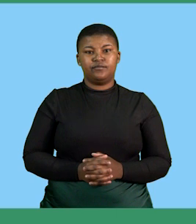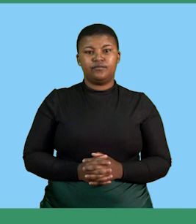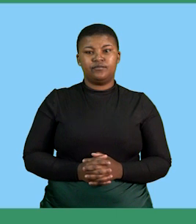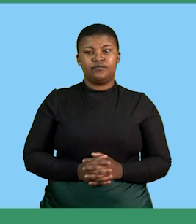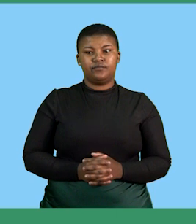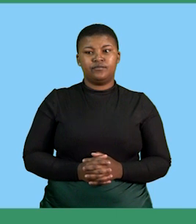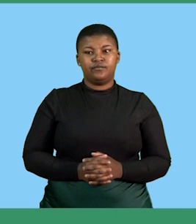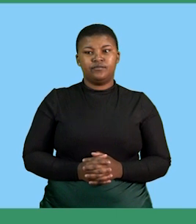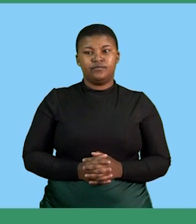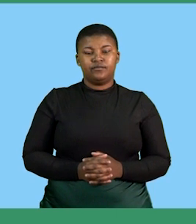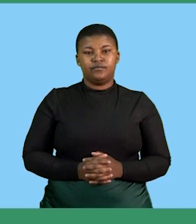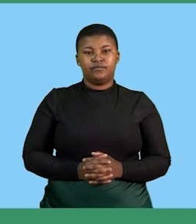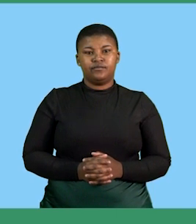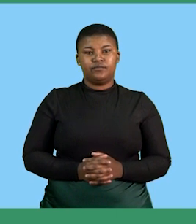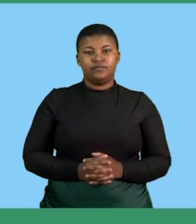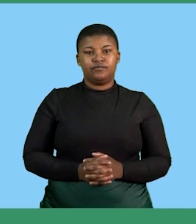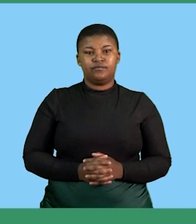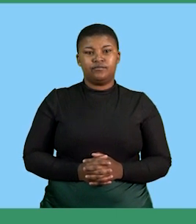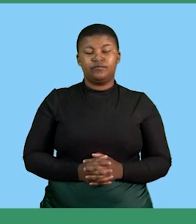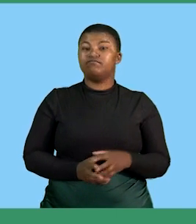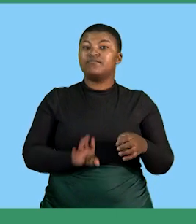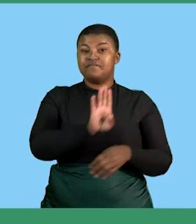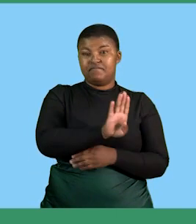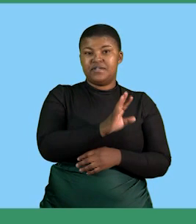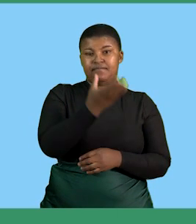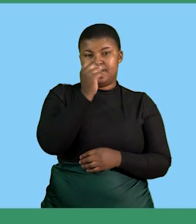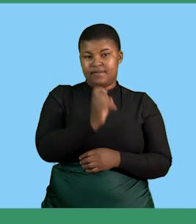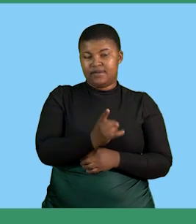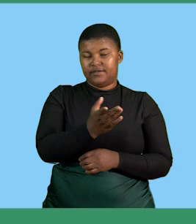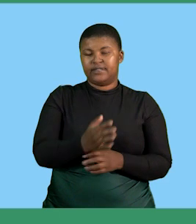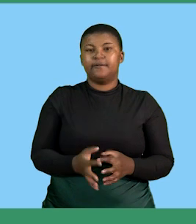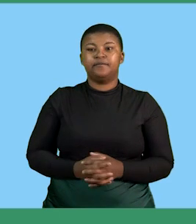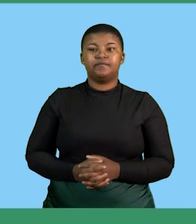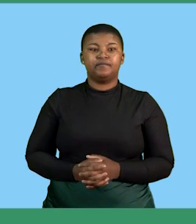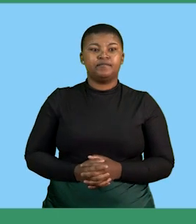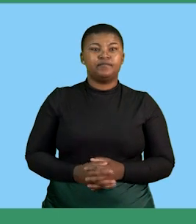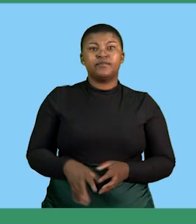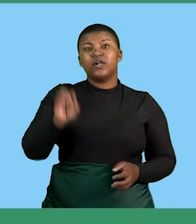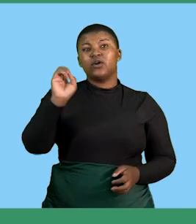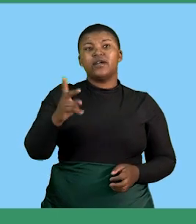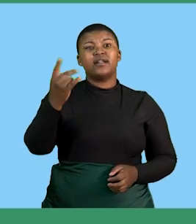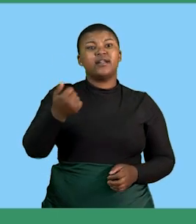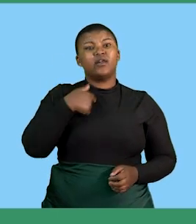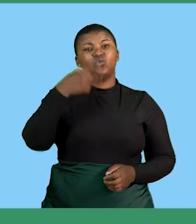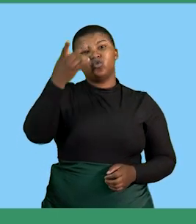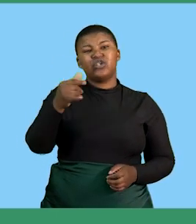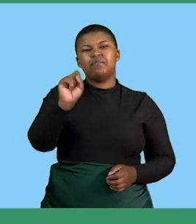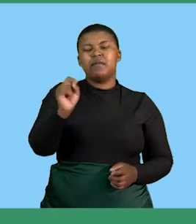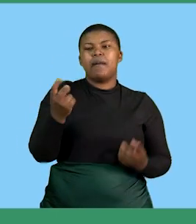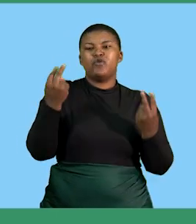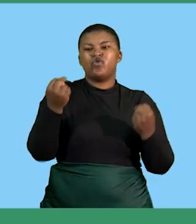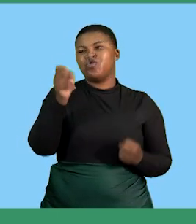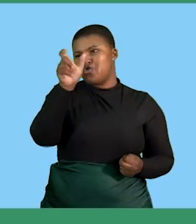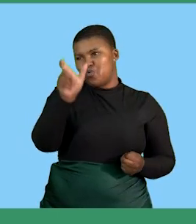All right, so B will then be intermediaries. All right, so we are going to have a look at some